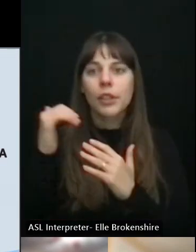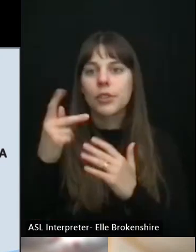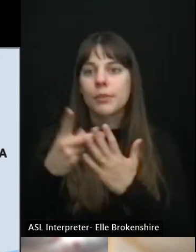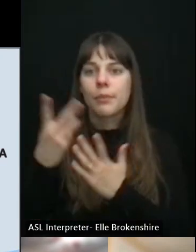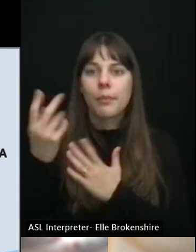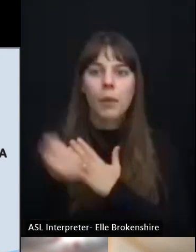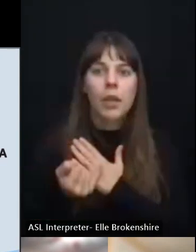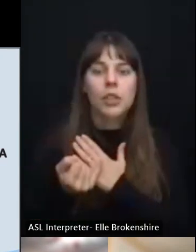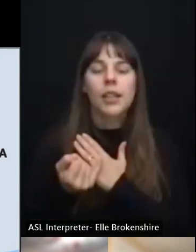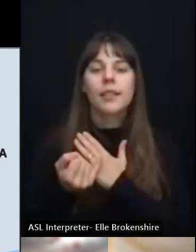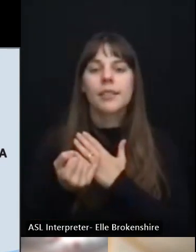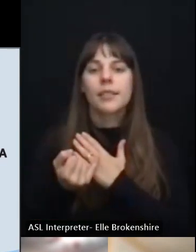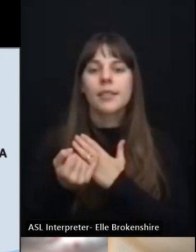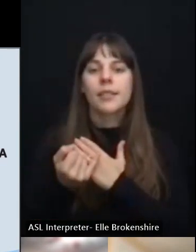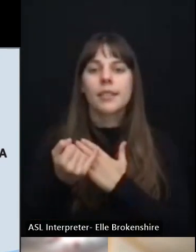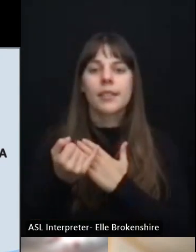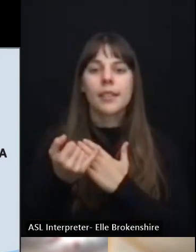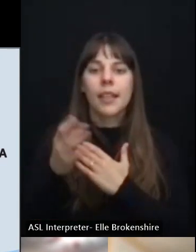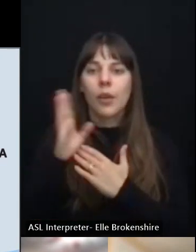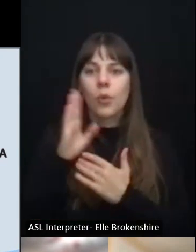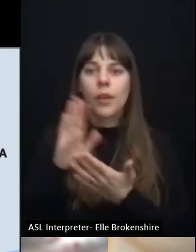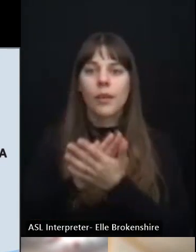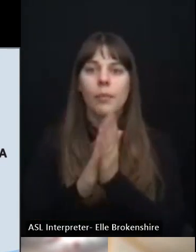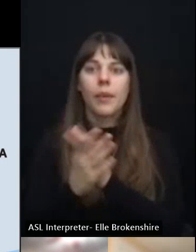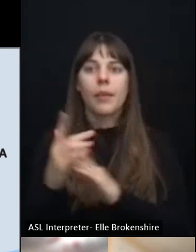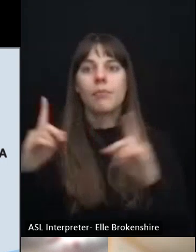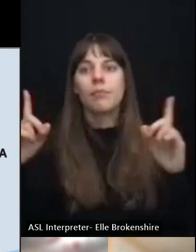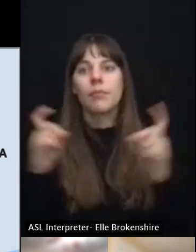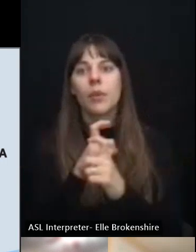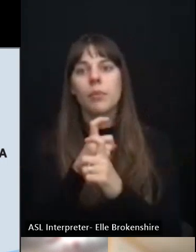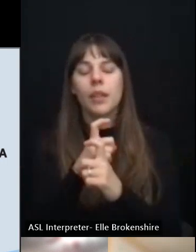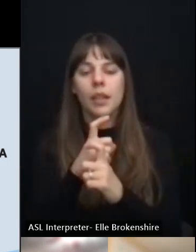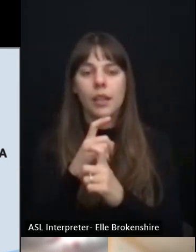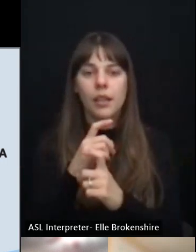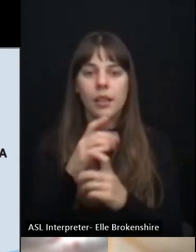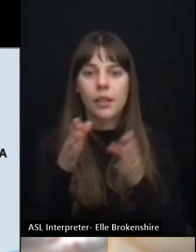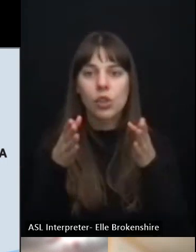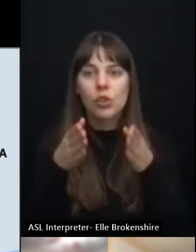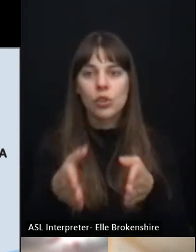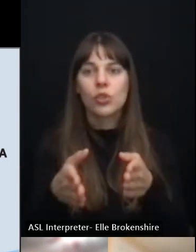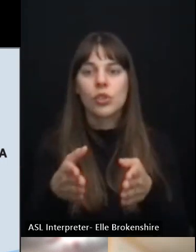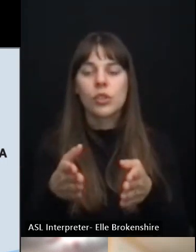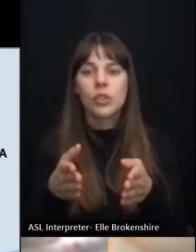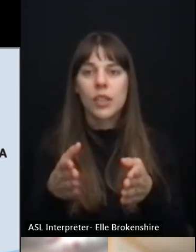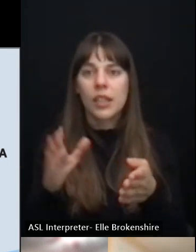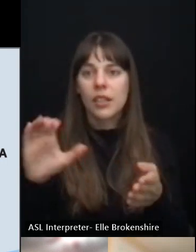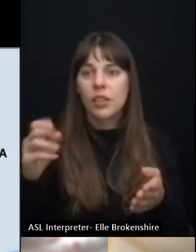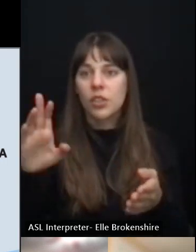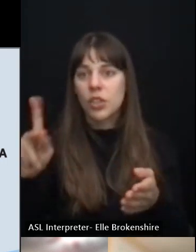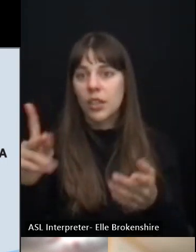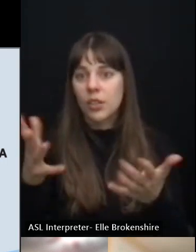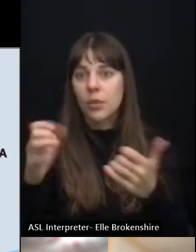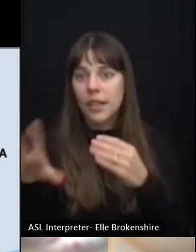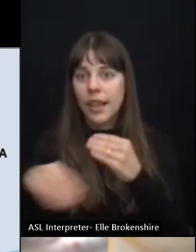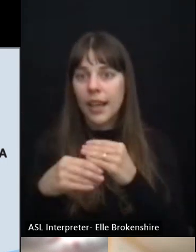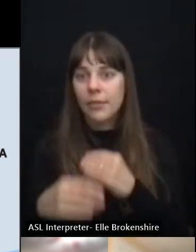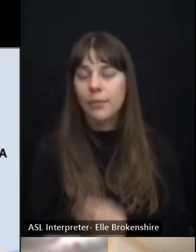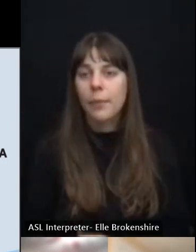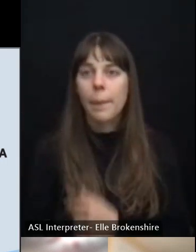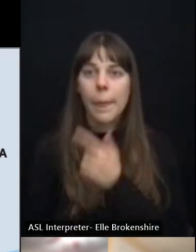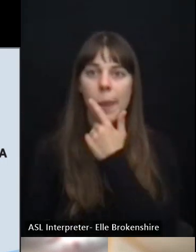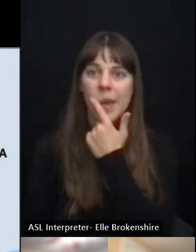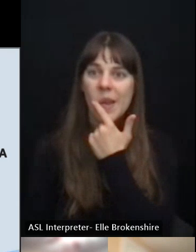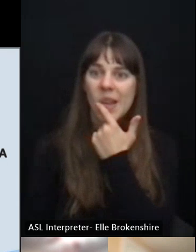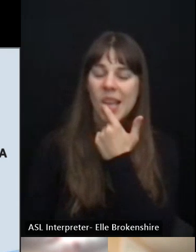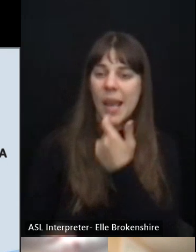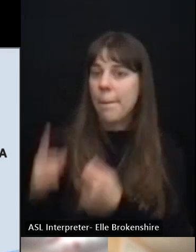are, you know, further complicating the corridor here. Chuck, is there anything that you want to add there? I